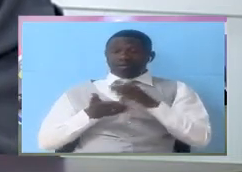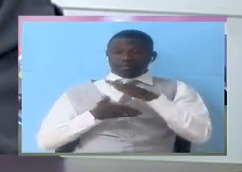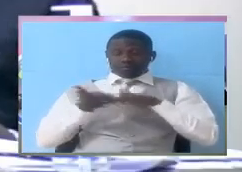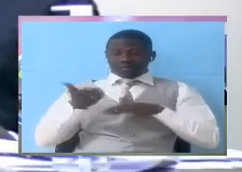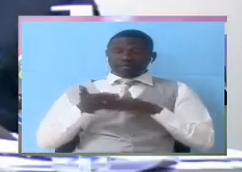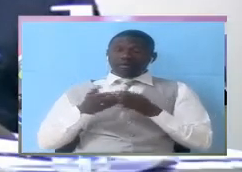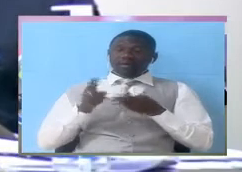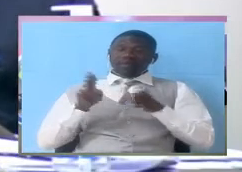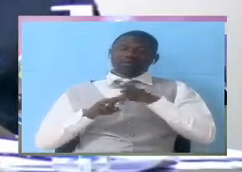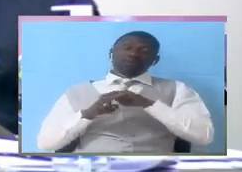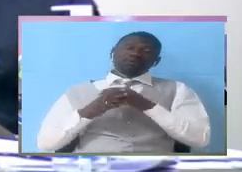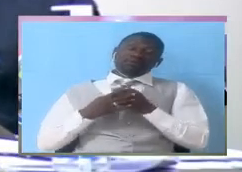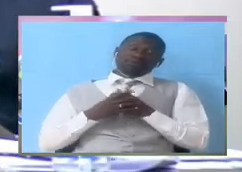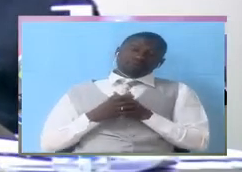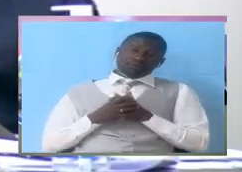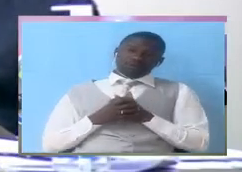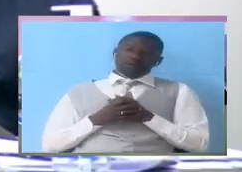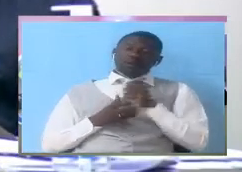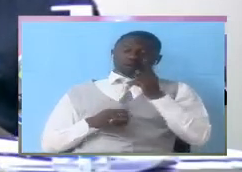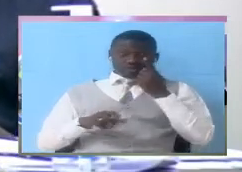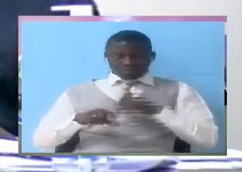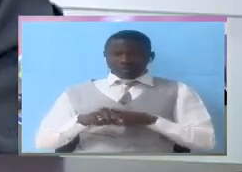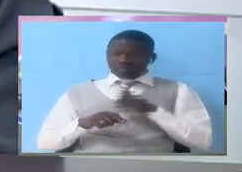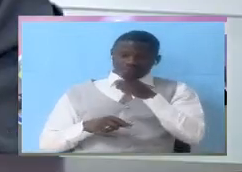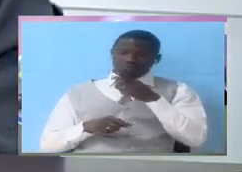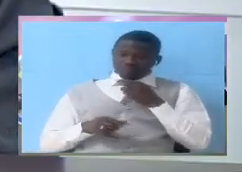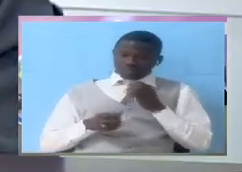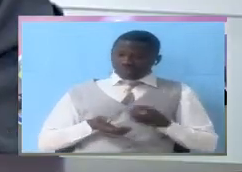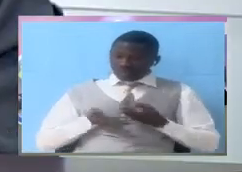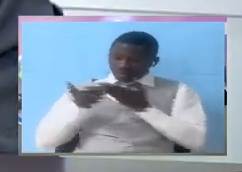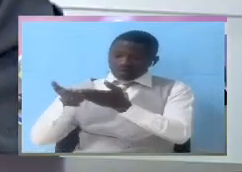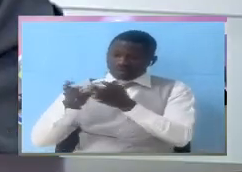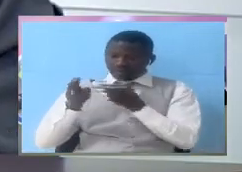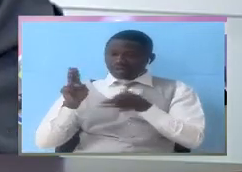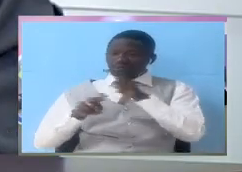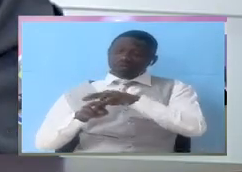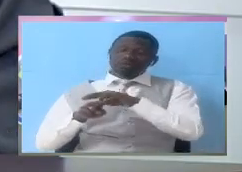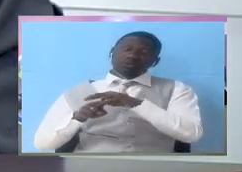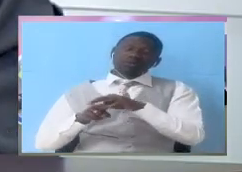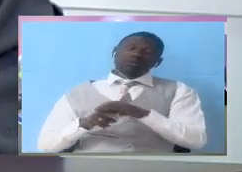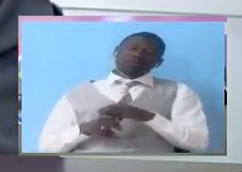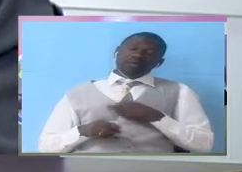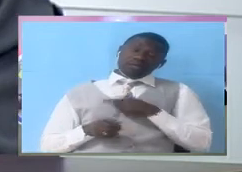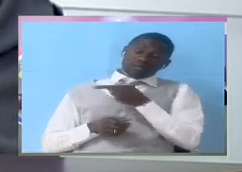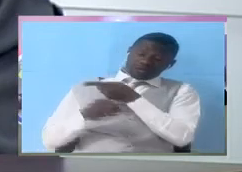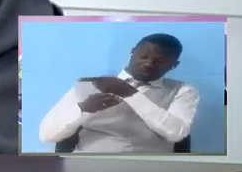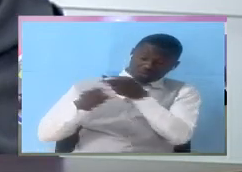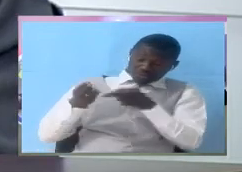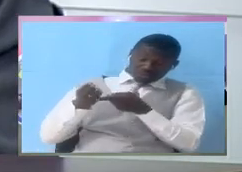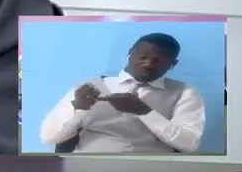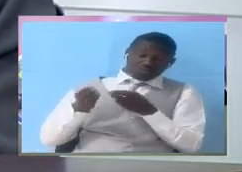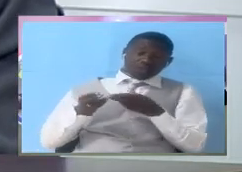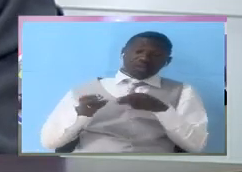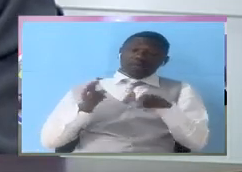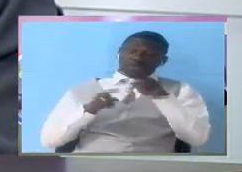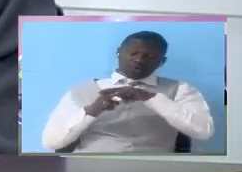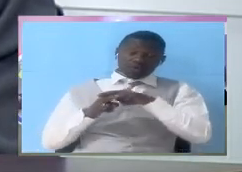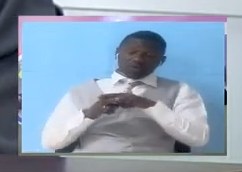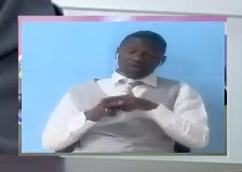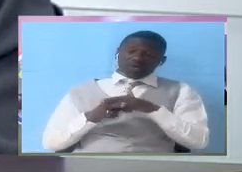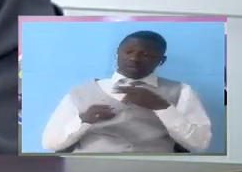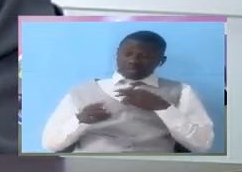of course, you submitted reports. I did. Why did I just say that? And those reports were the basis of the prosecution. The report,